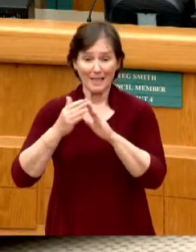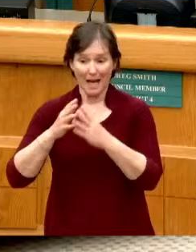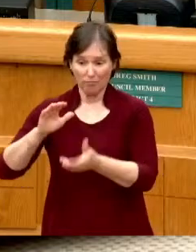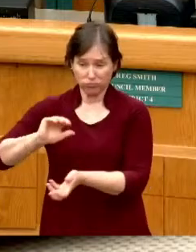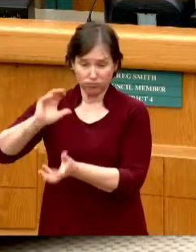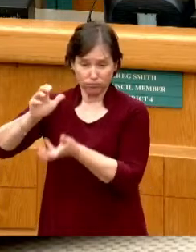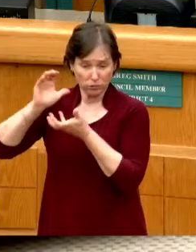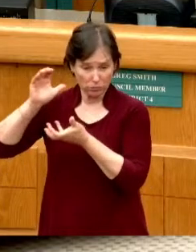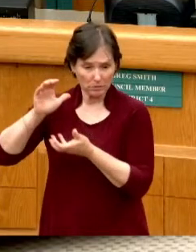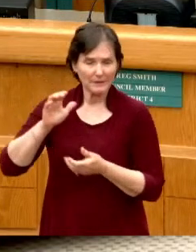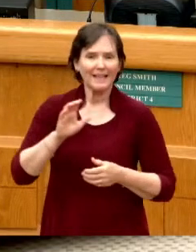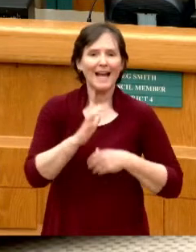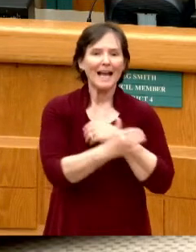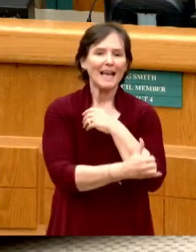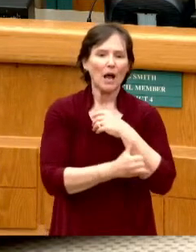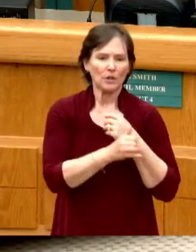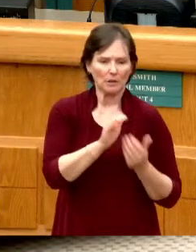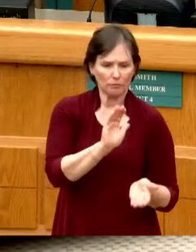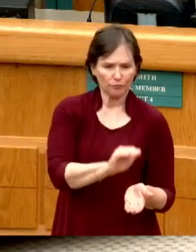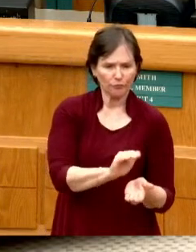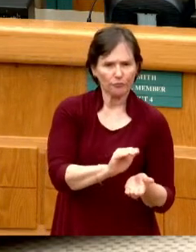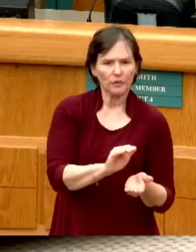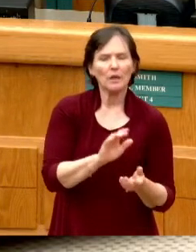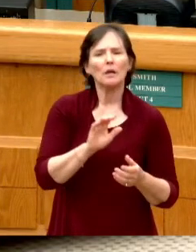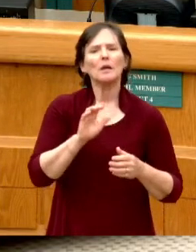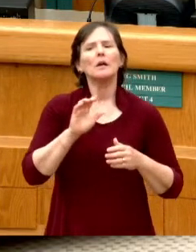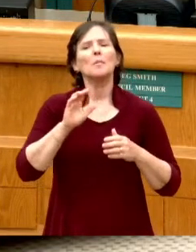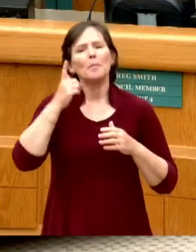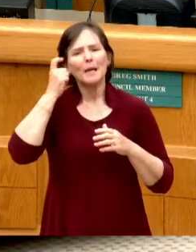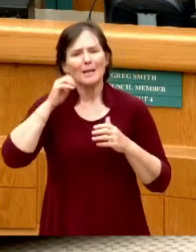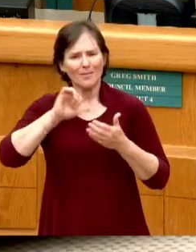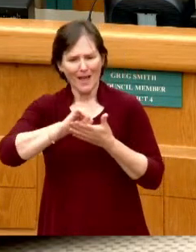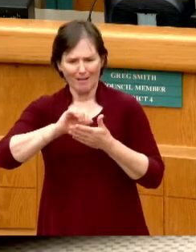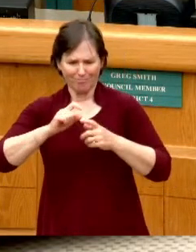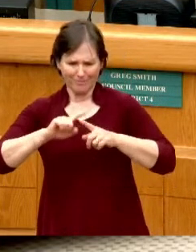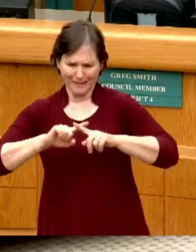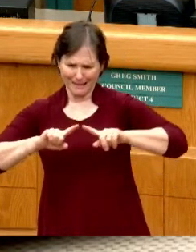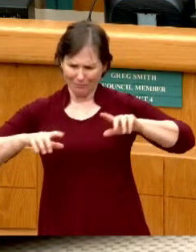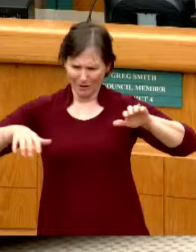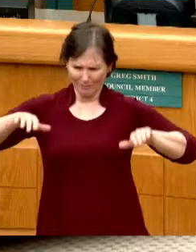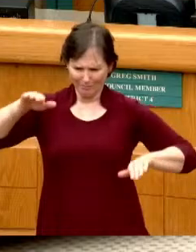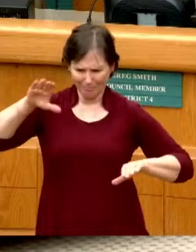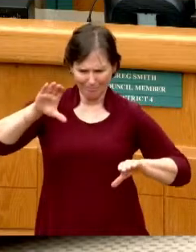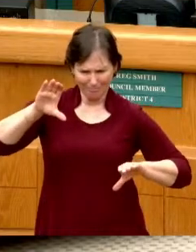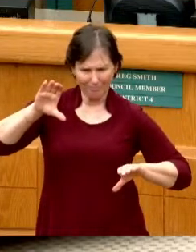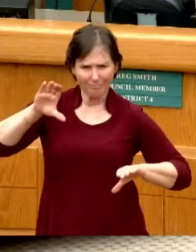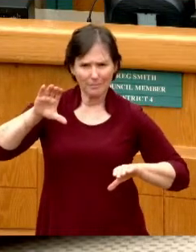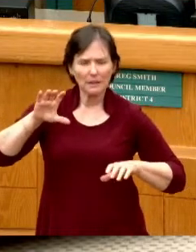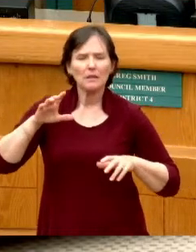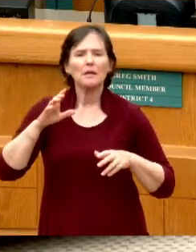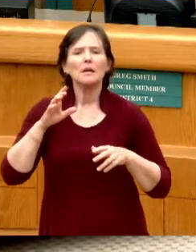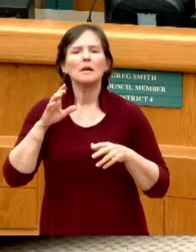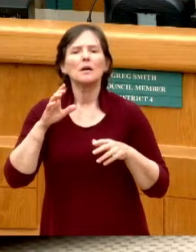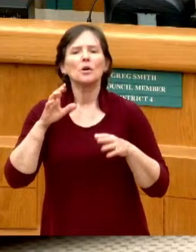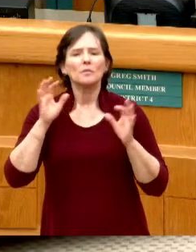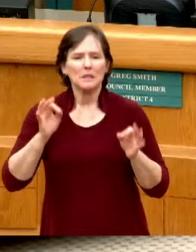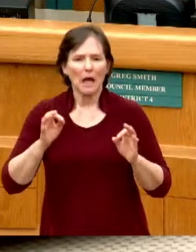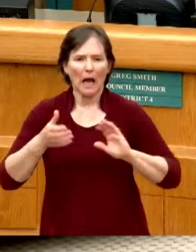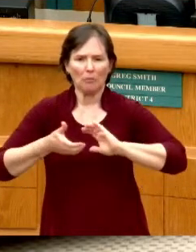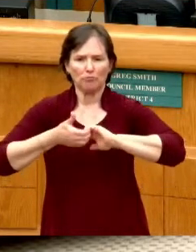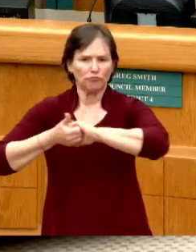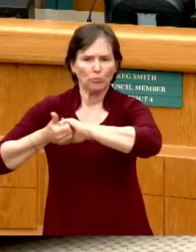in hand with the city to develop a plan to share equitably some of the expenses, including the COVID